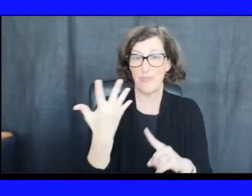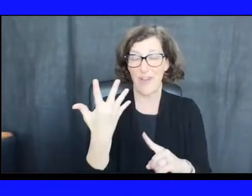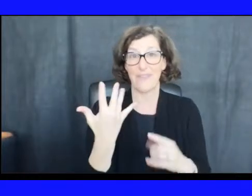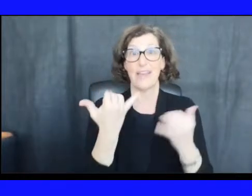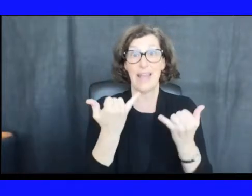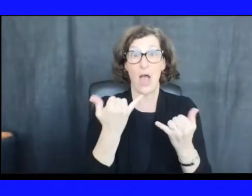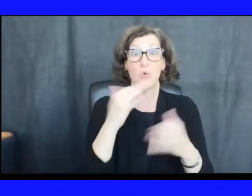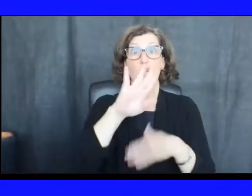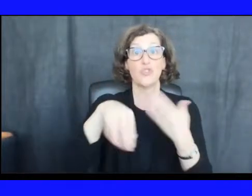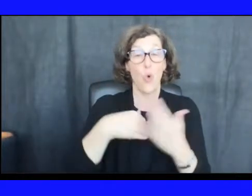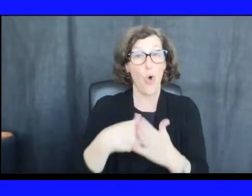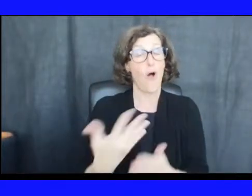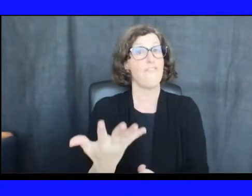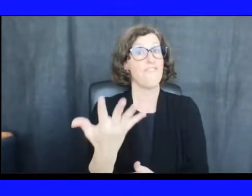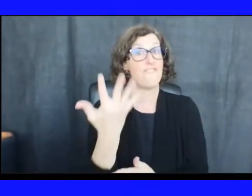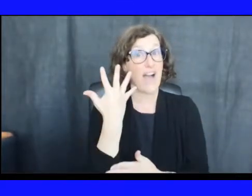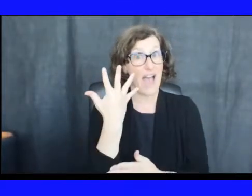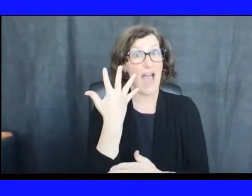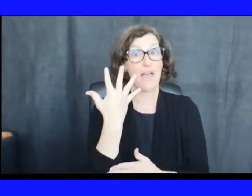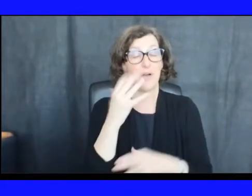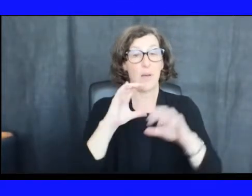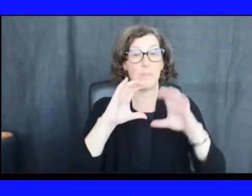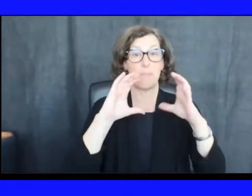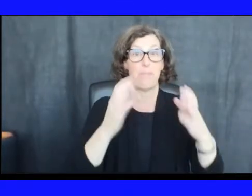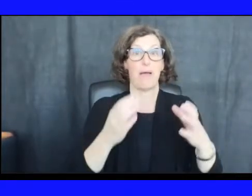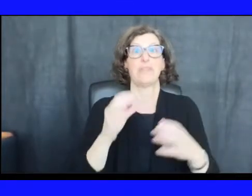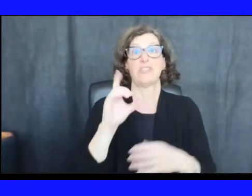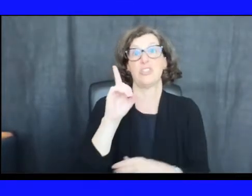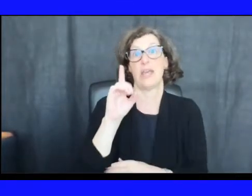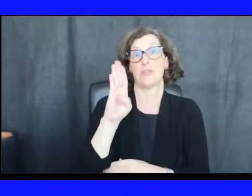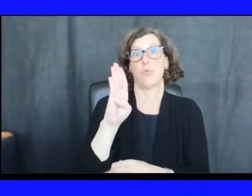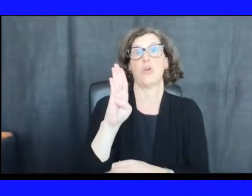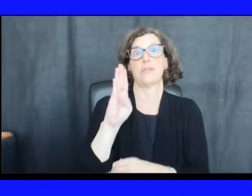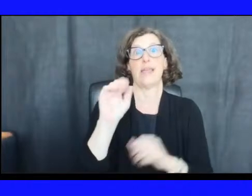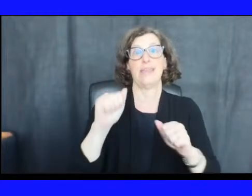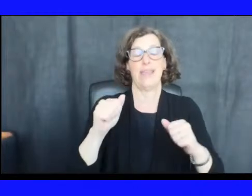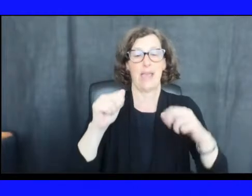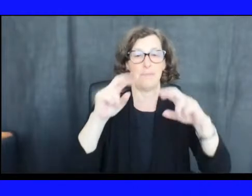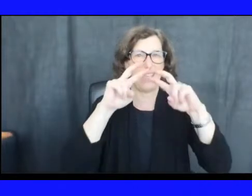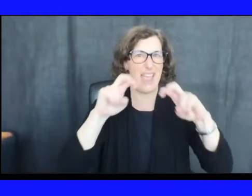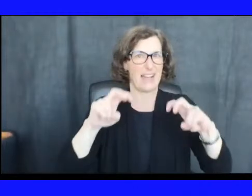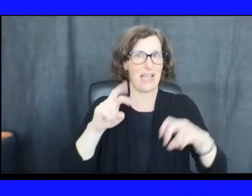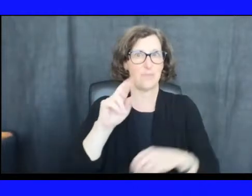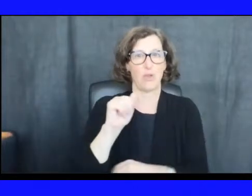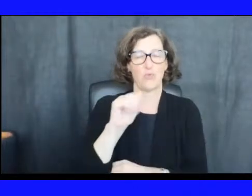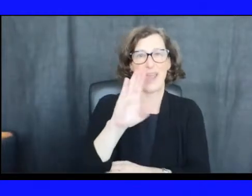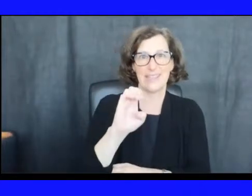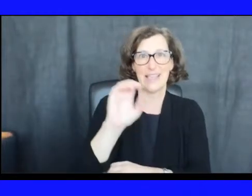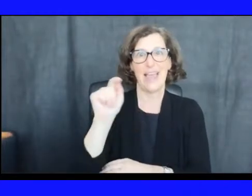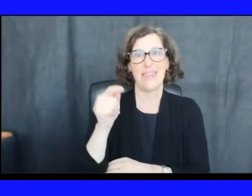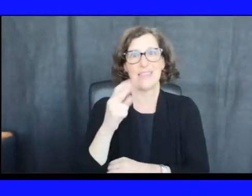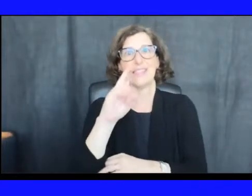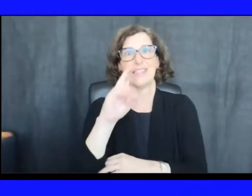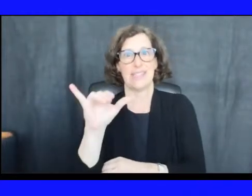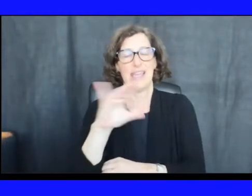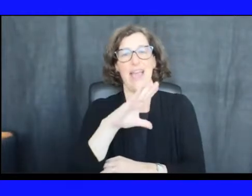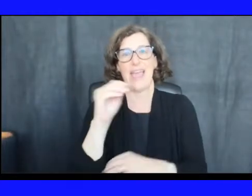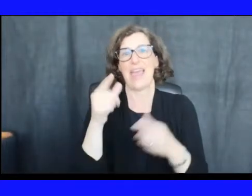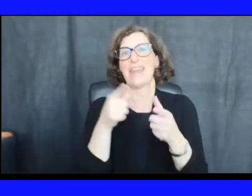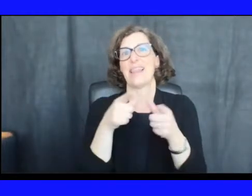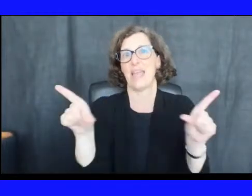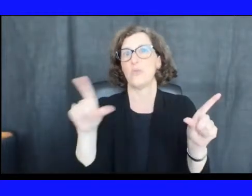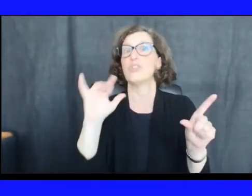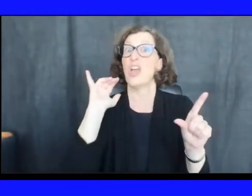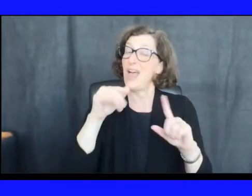what do we do with the data to be able to do targeted performance improvement around any disparities that are